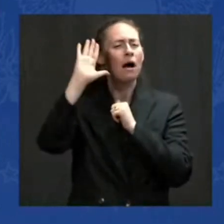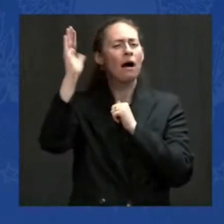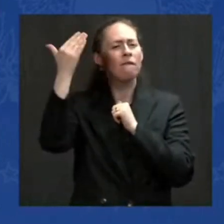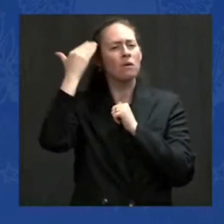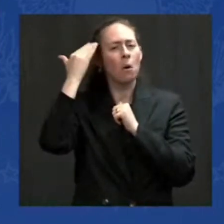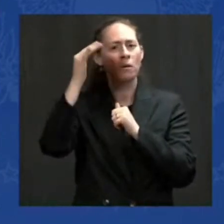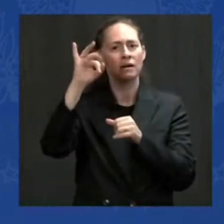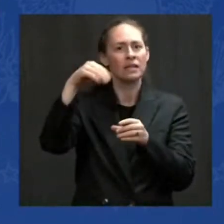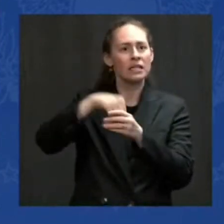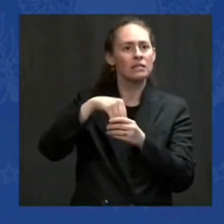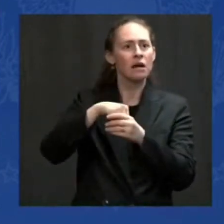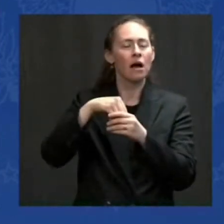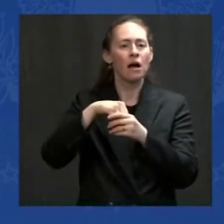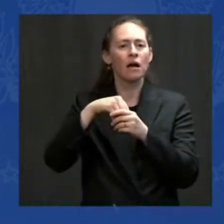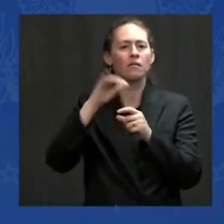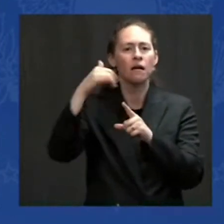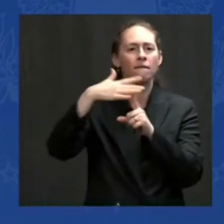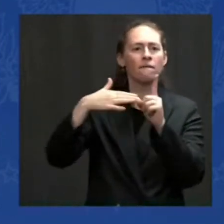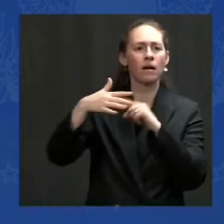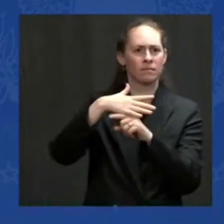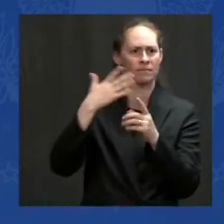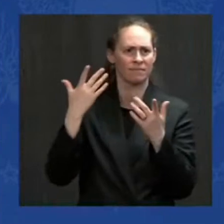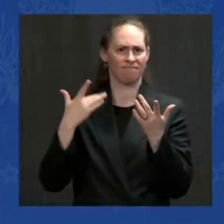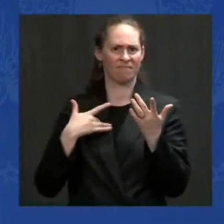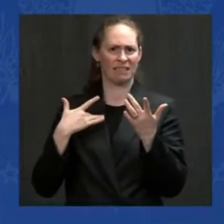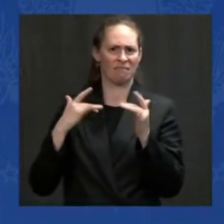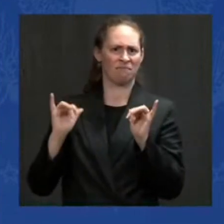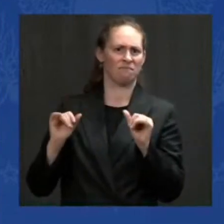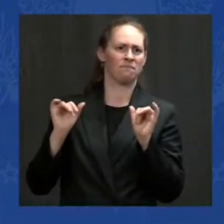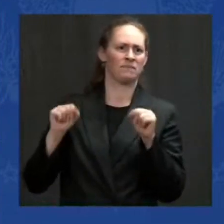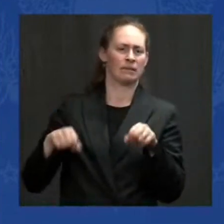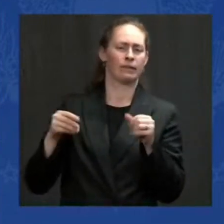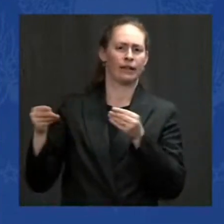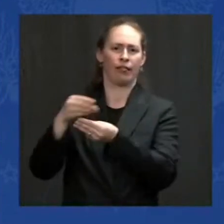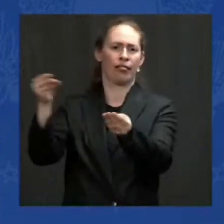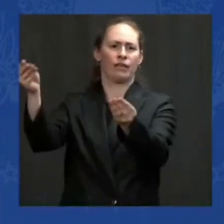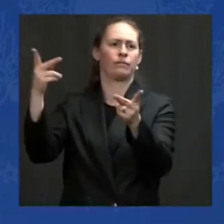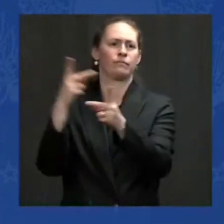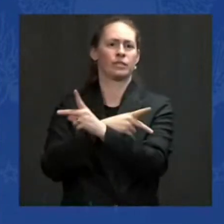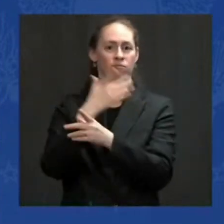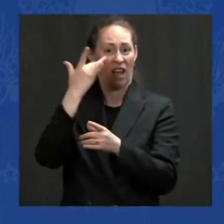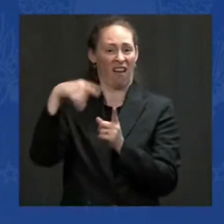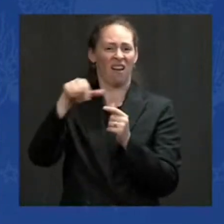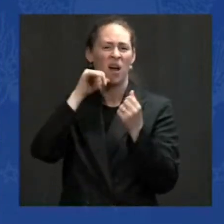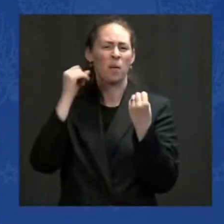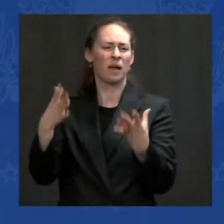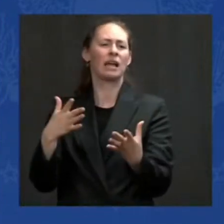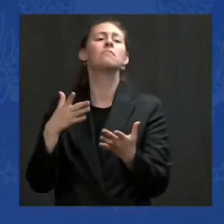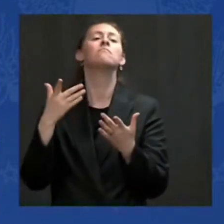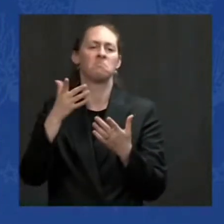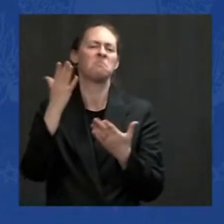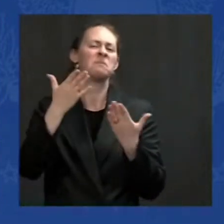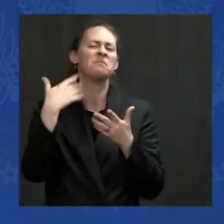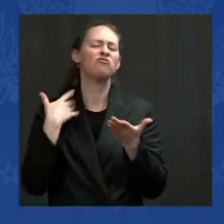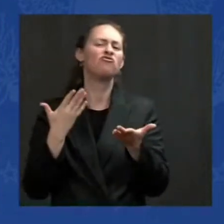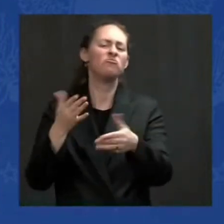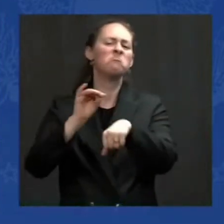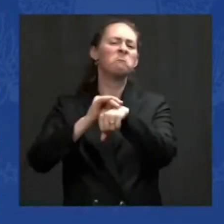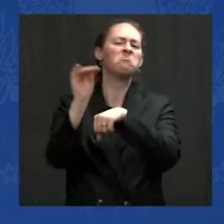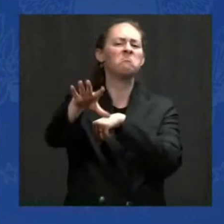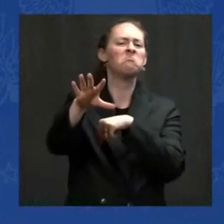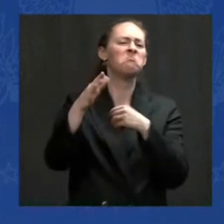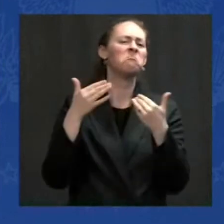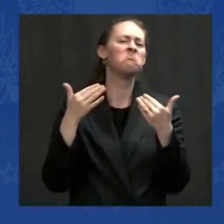an environment with a high degree of infection in the community and a low level of vaccination. That is not